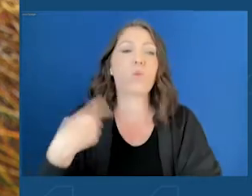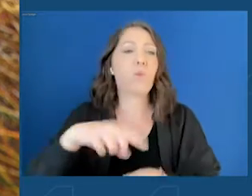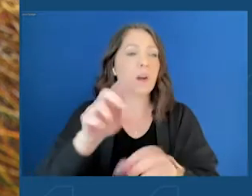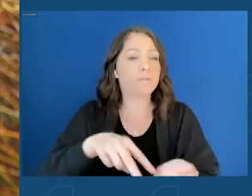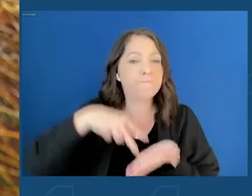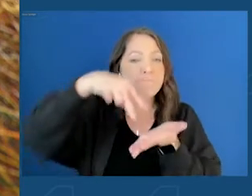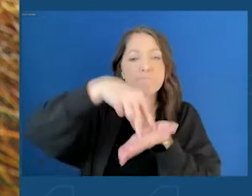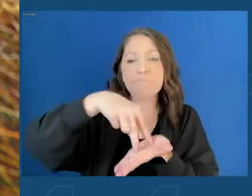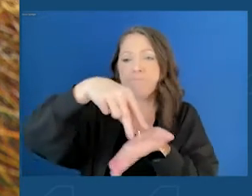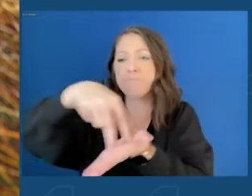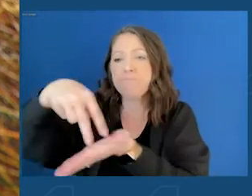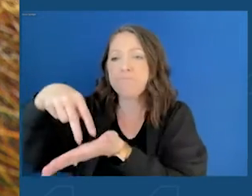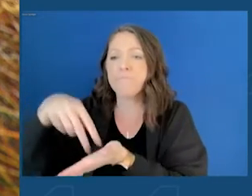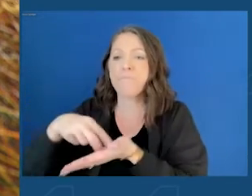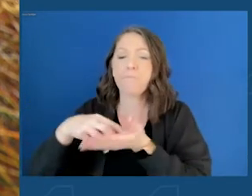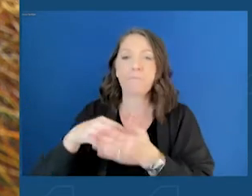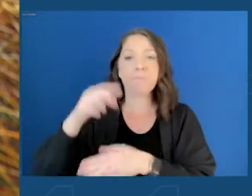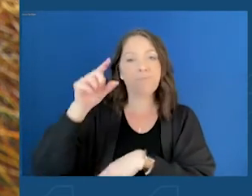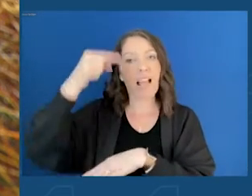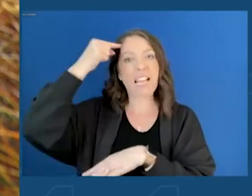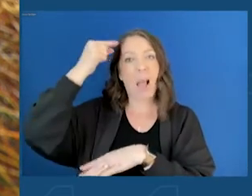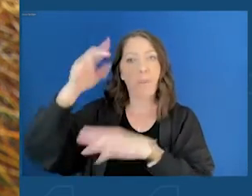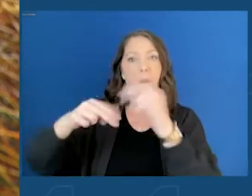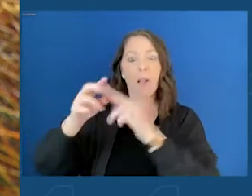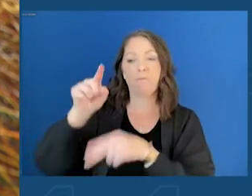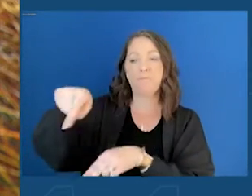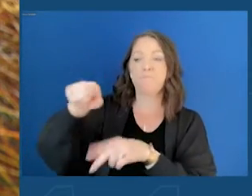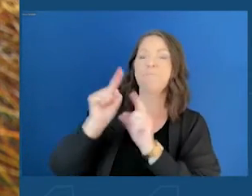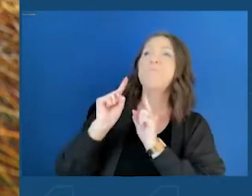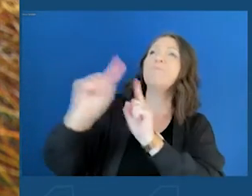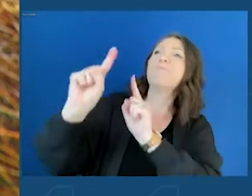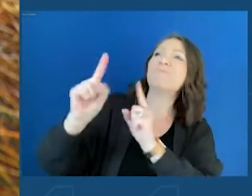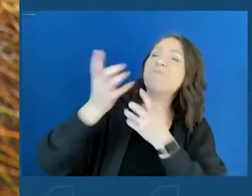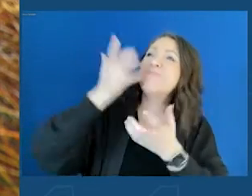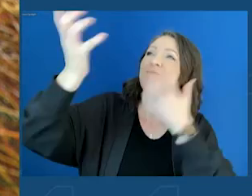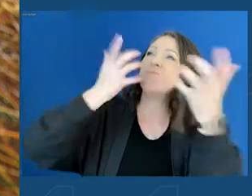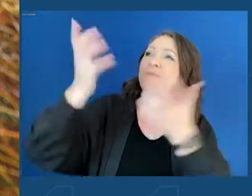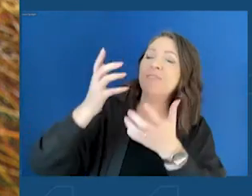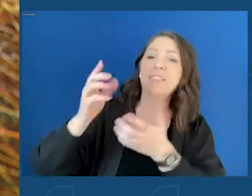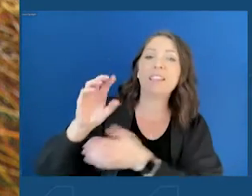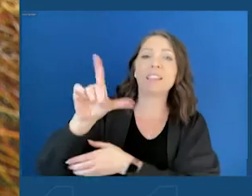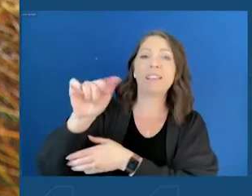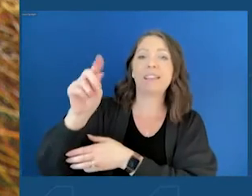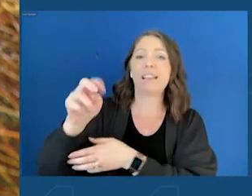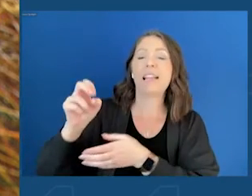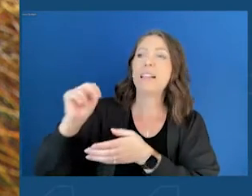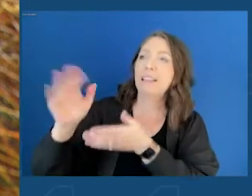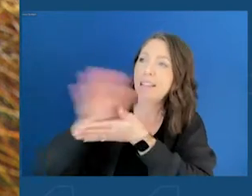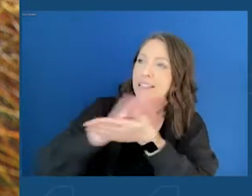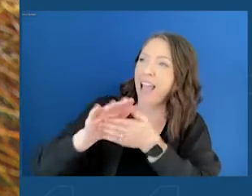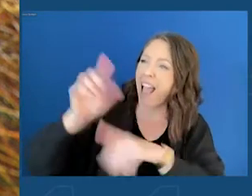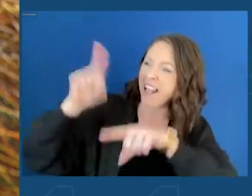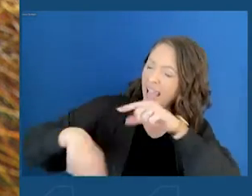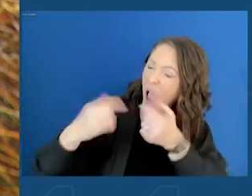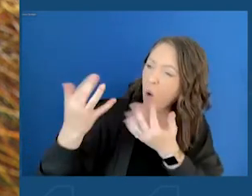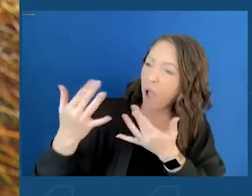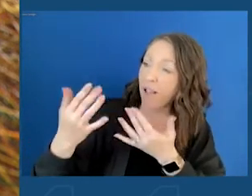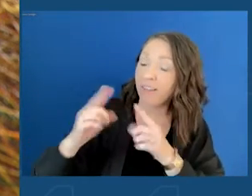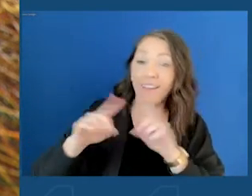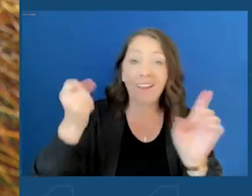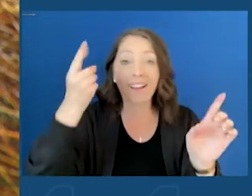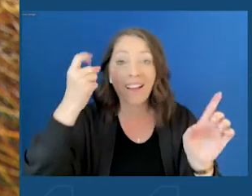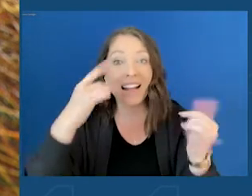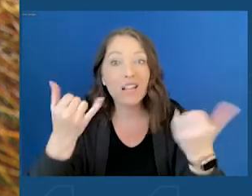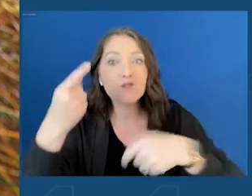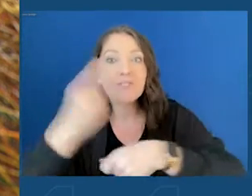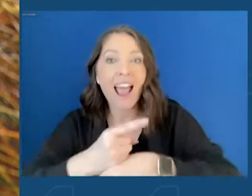marble steps of our Capitol and raised our voices to shout, "Clean Slate can't wait." But today, together we do something